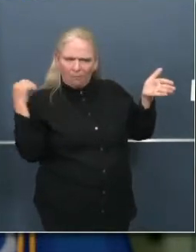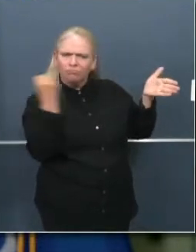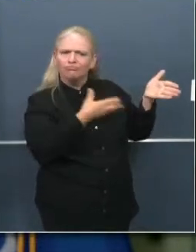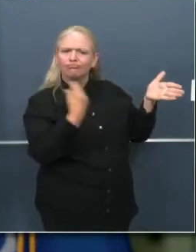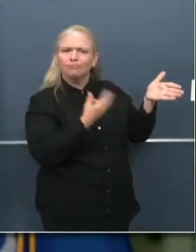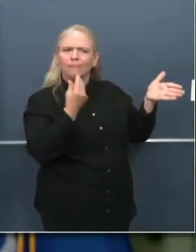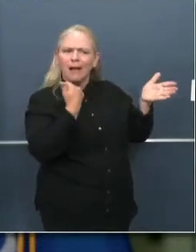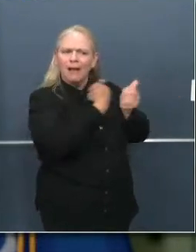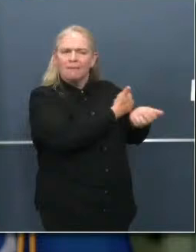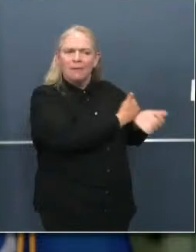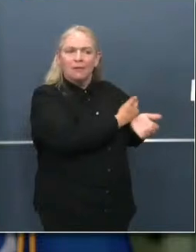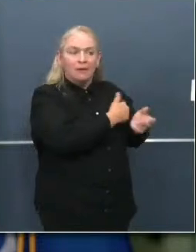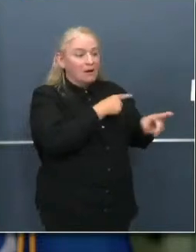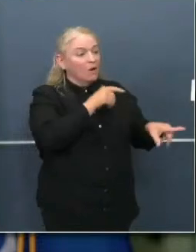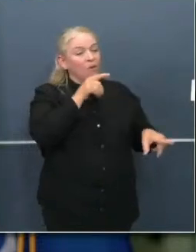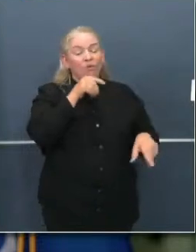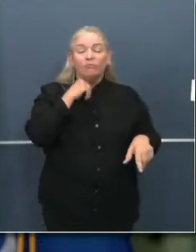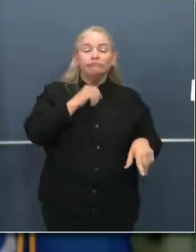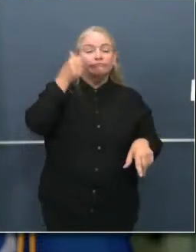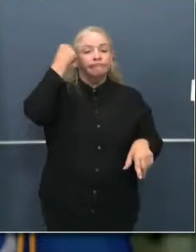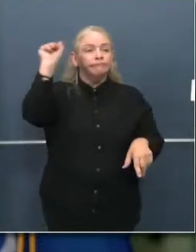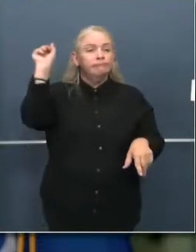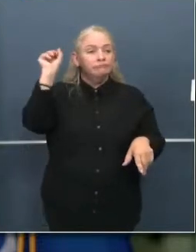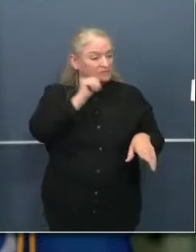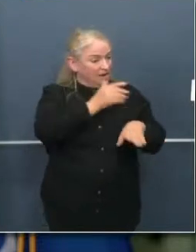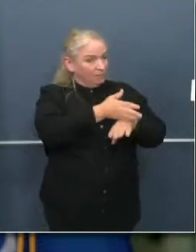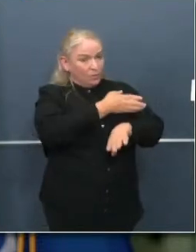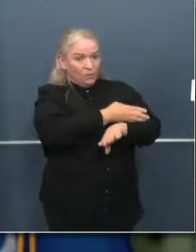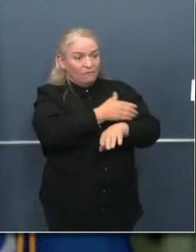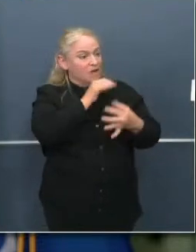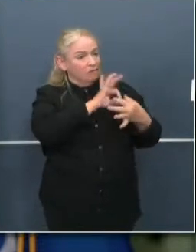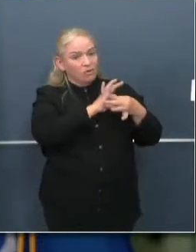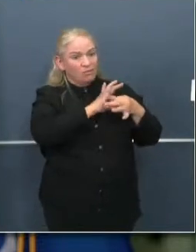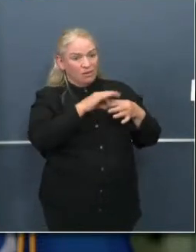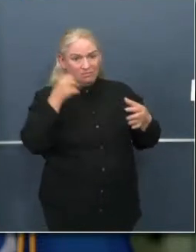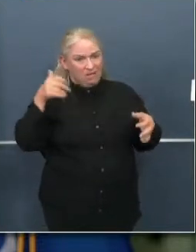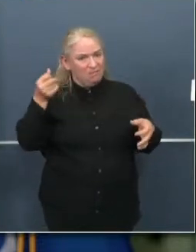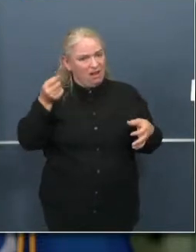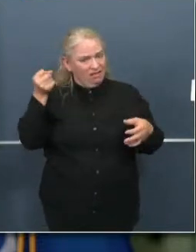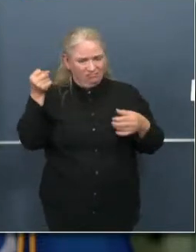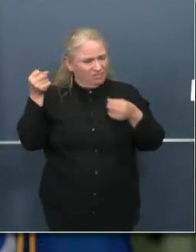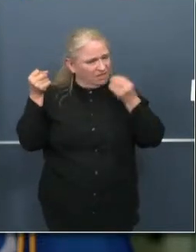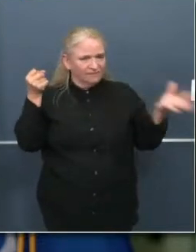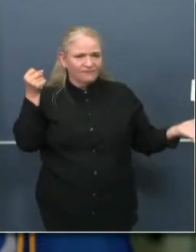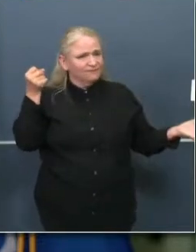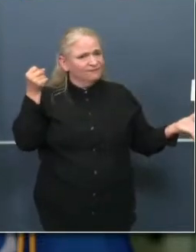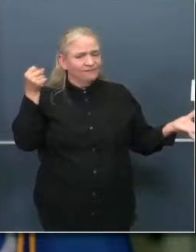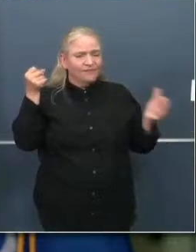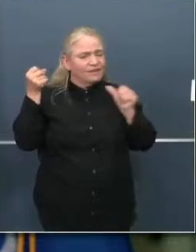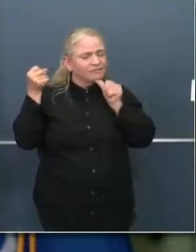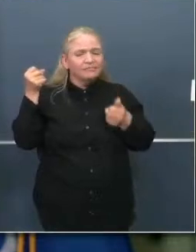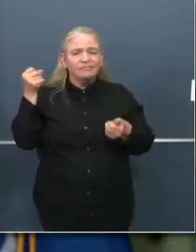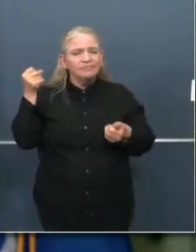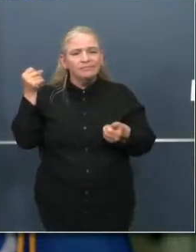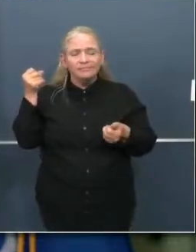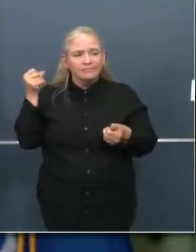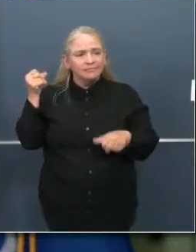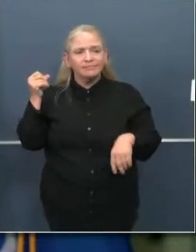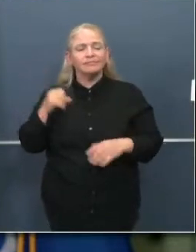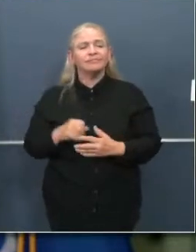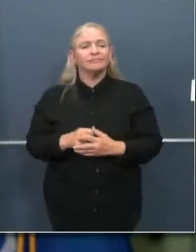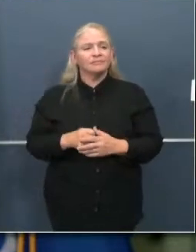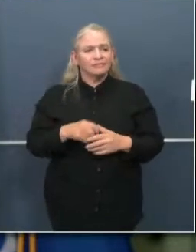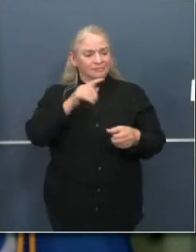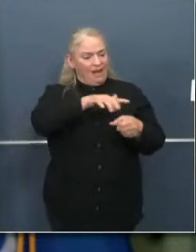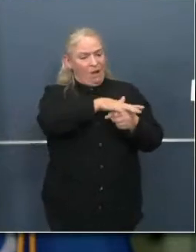do, which is to enforce the law. That's why they were sworn in, to enforce the law. It is the law of the state to move